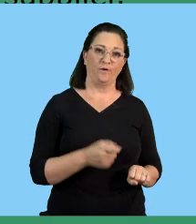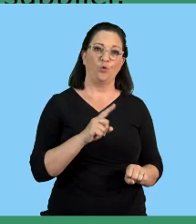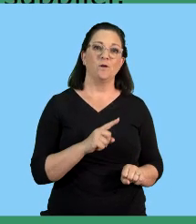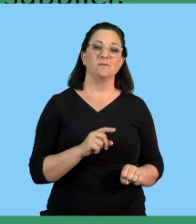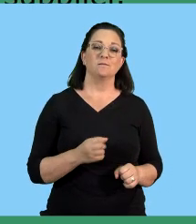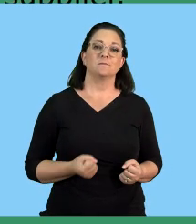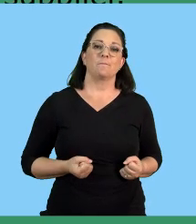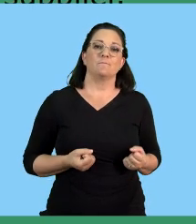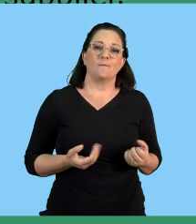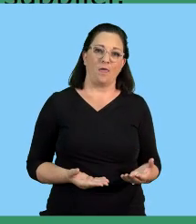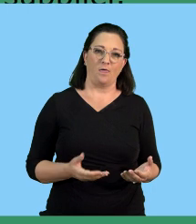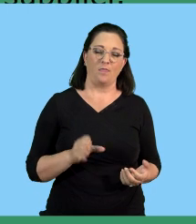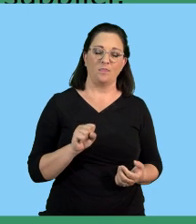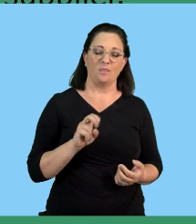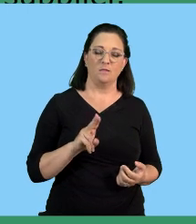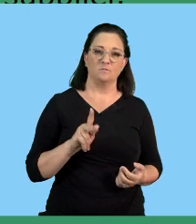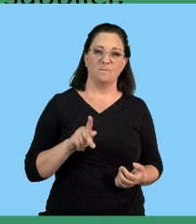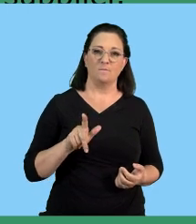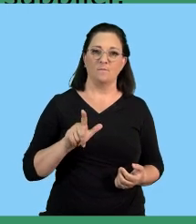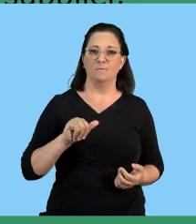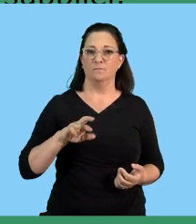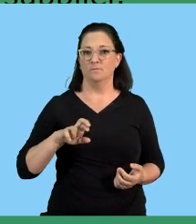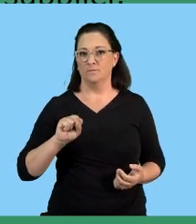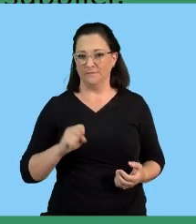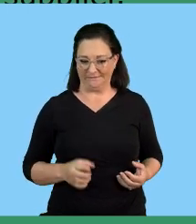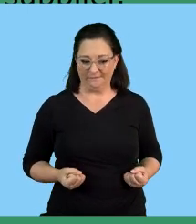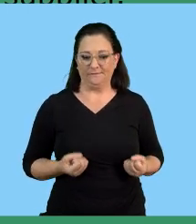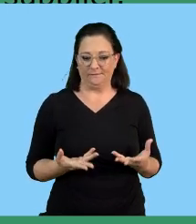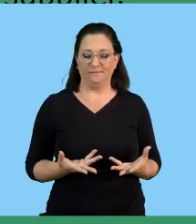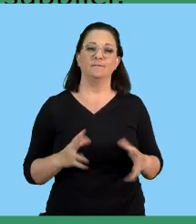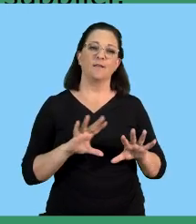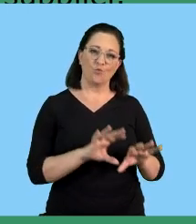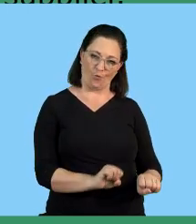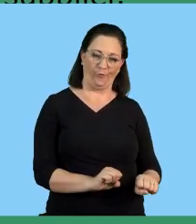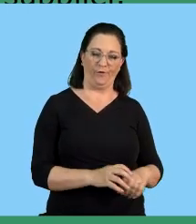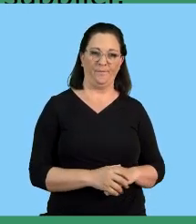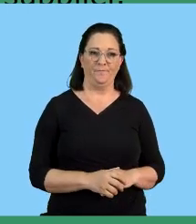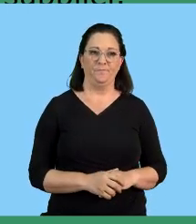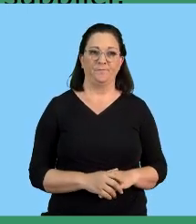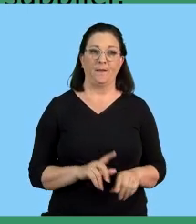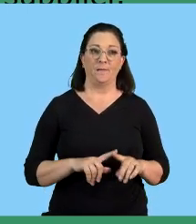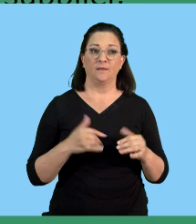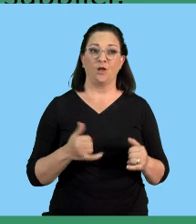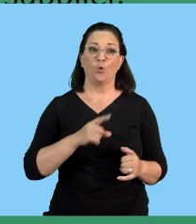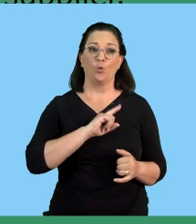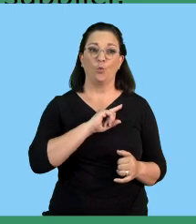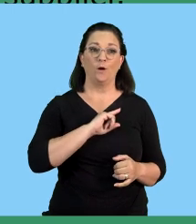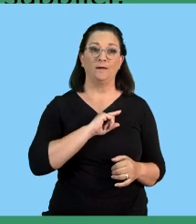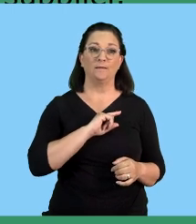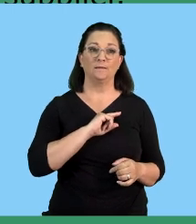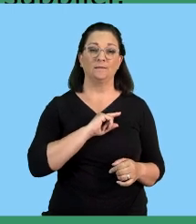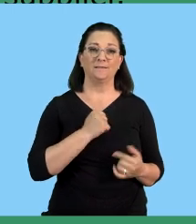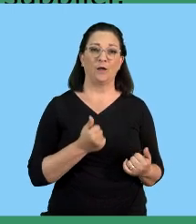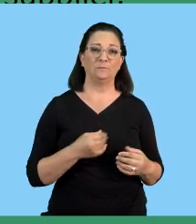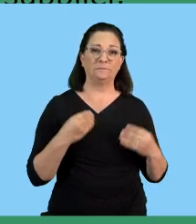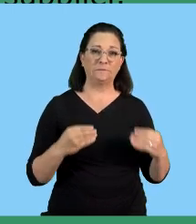its suppliers. So whoever that is was supplying us, we are taking over that business. The aim is to decrease